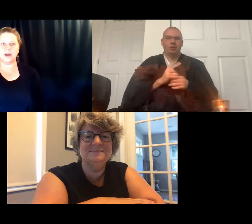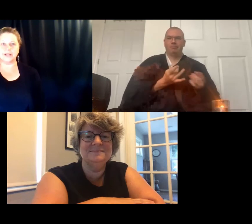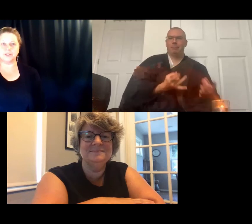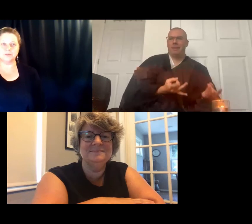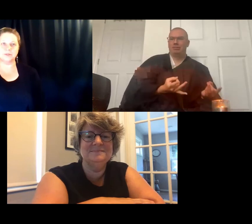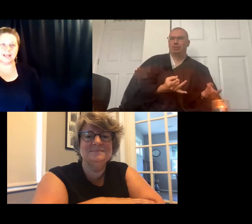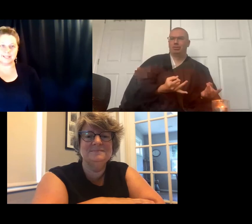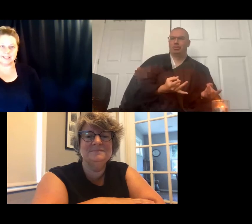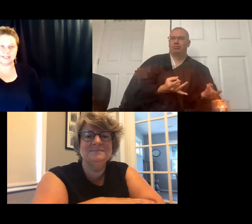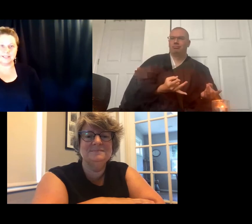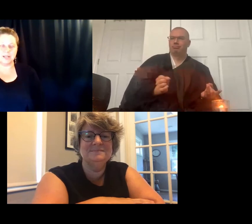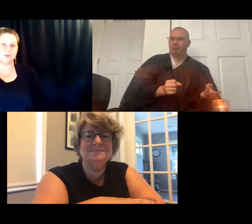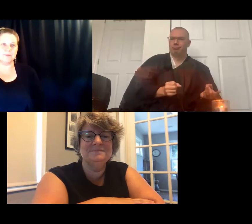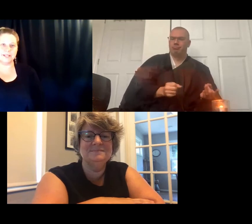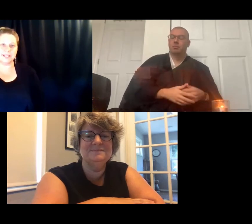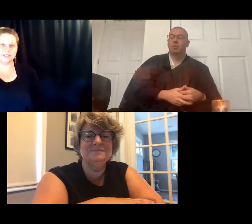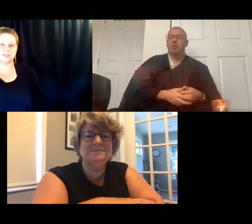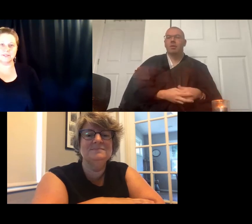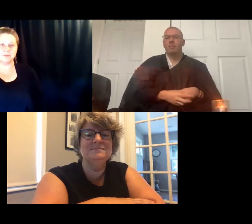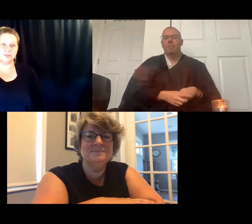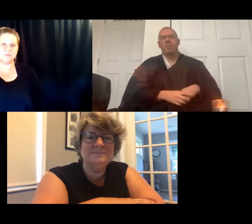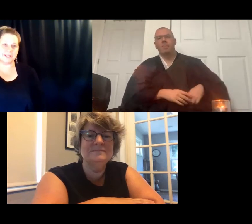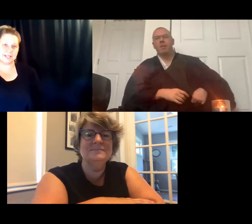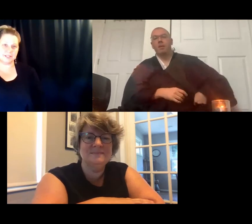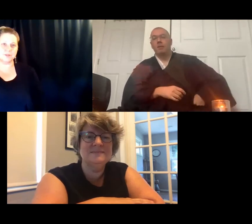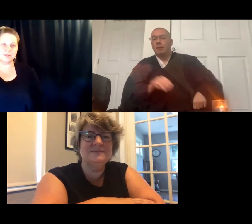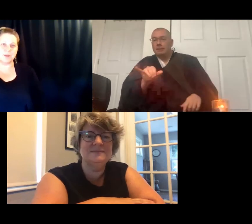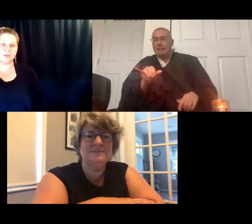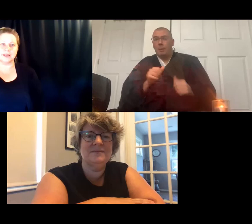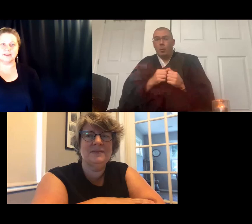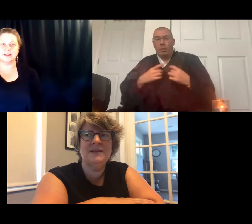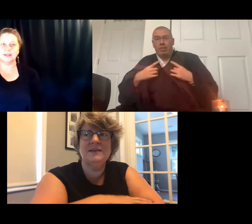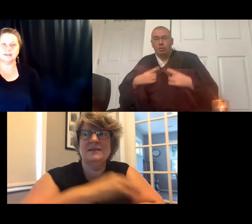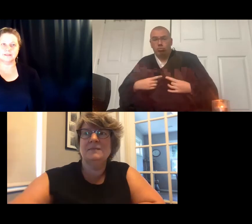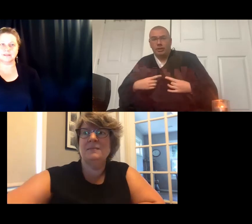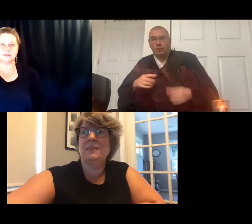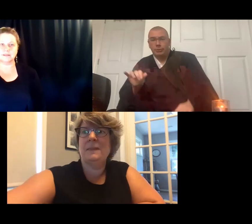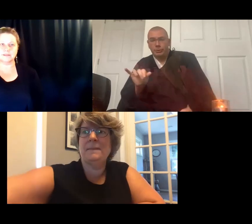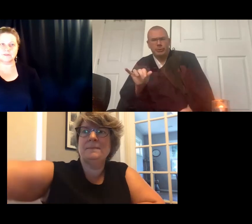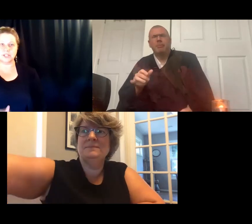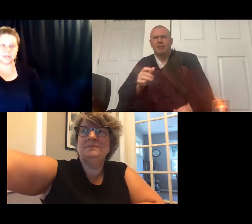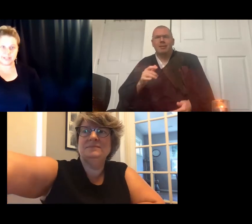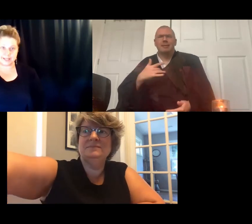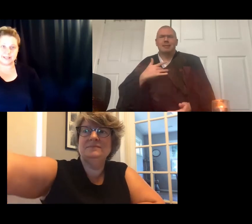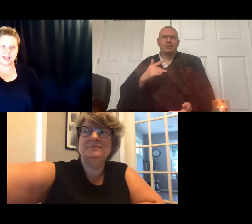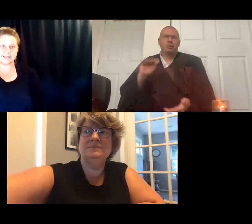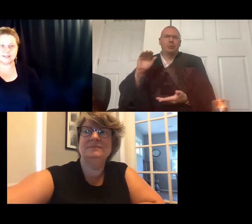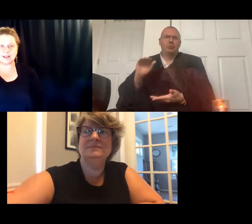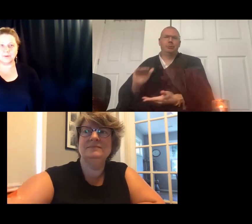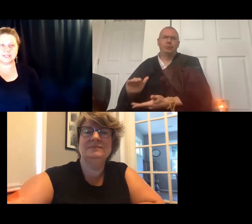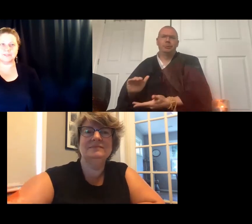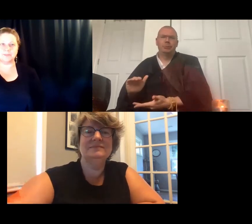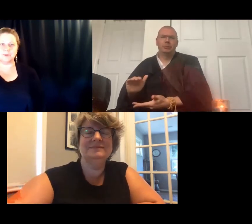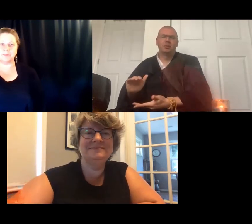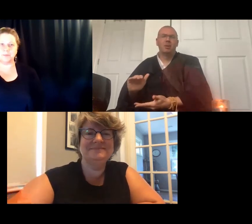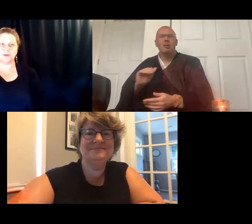we want to lessen it, and we do meditation so that we can decrease it. That's